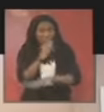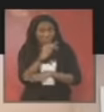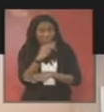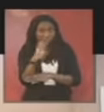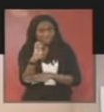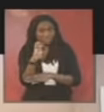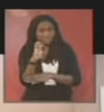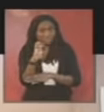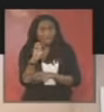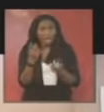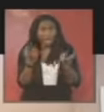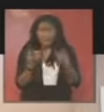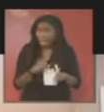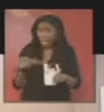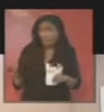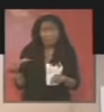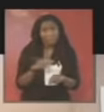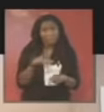I just want to find out